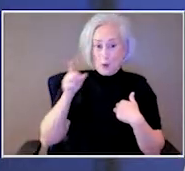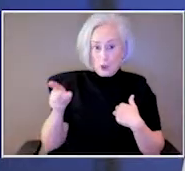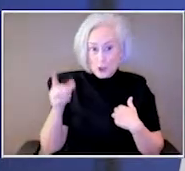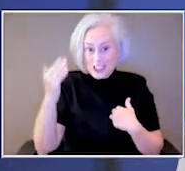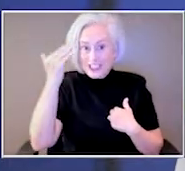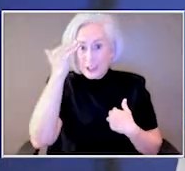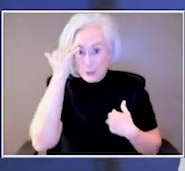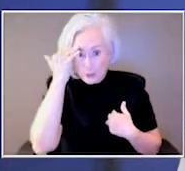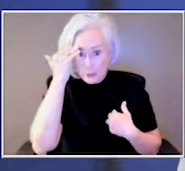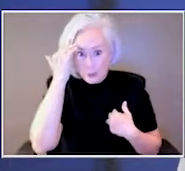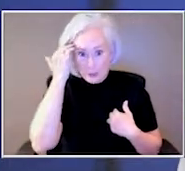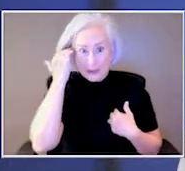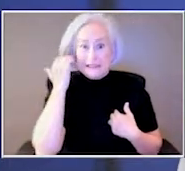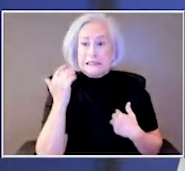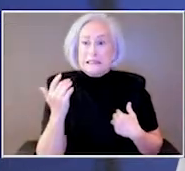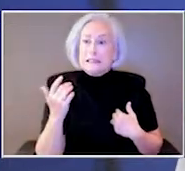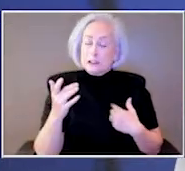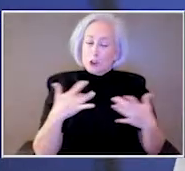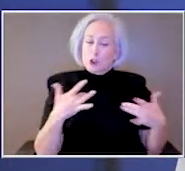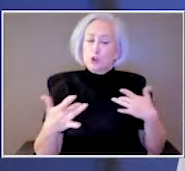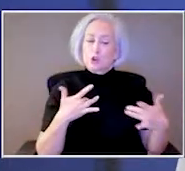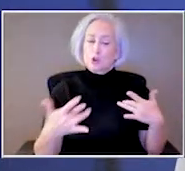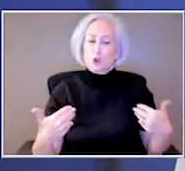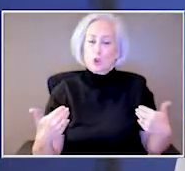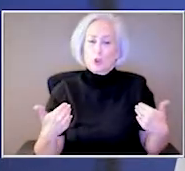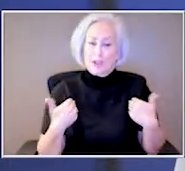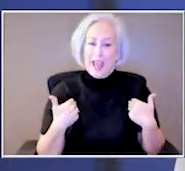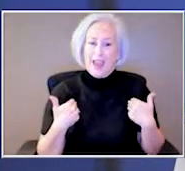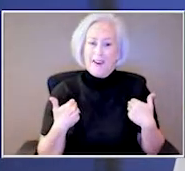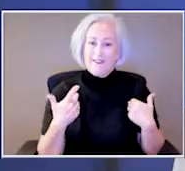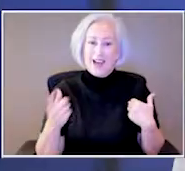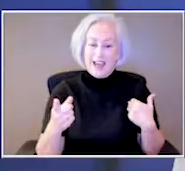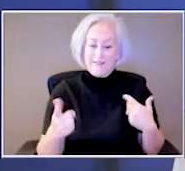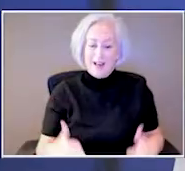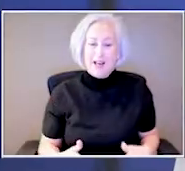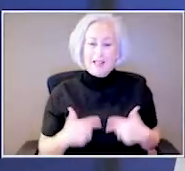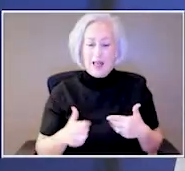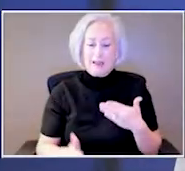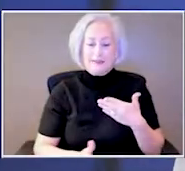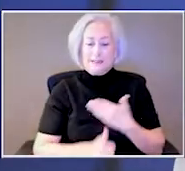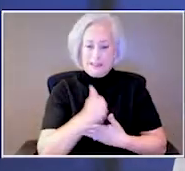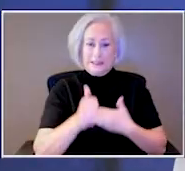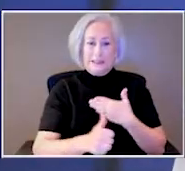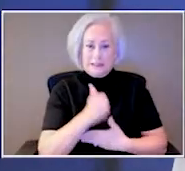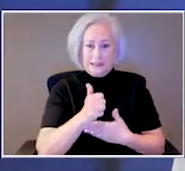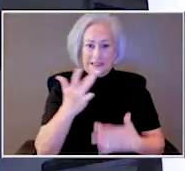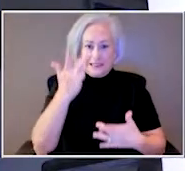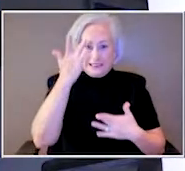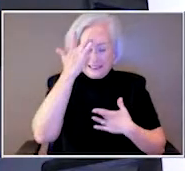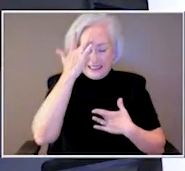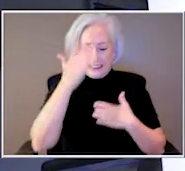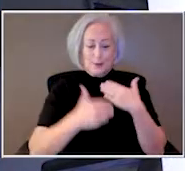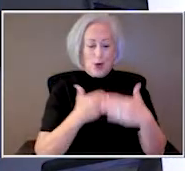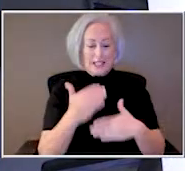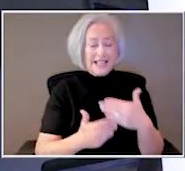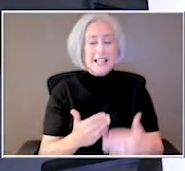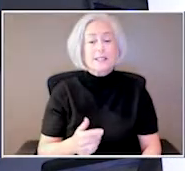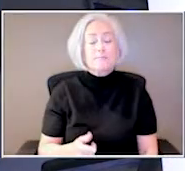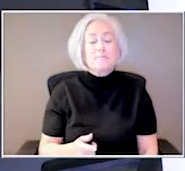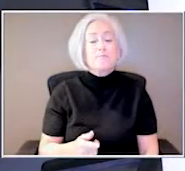that it was concerning and that she had a life-threatening disease process. Let's talk about treatment. Ginny